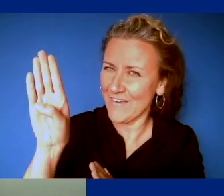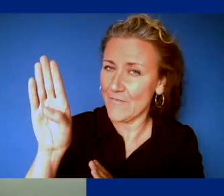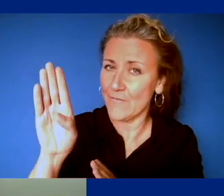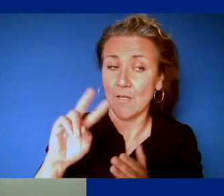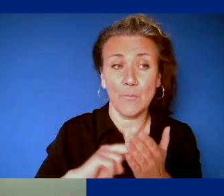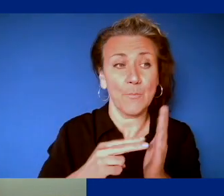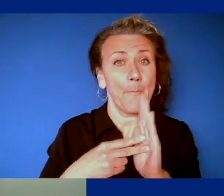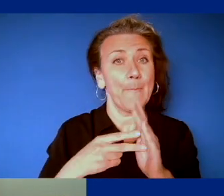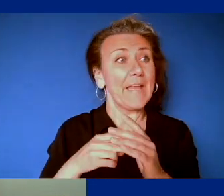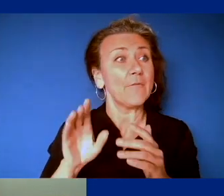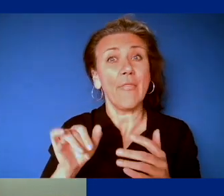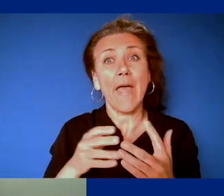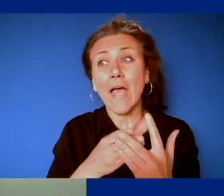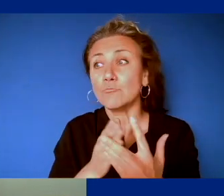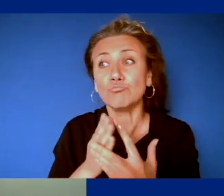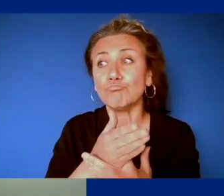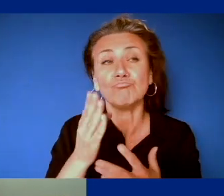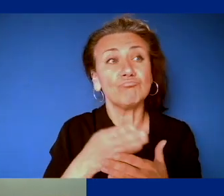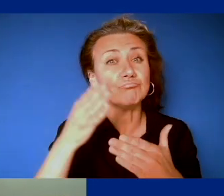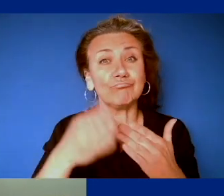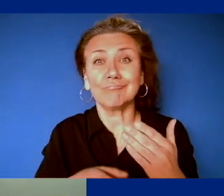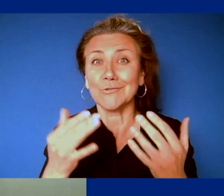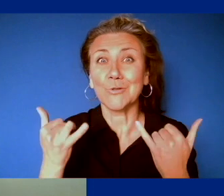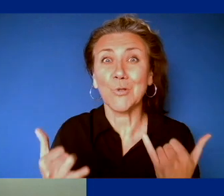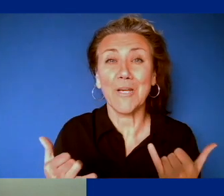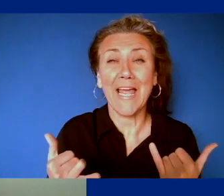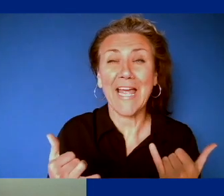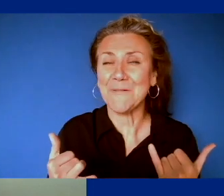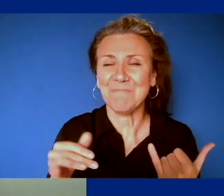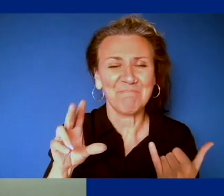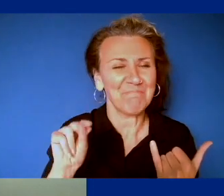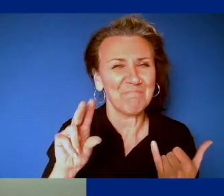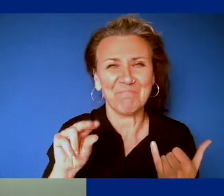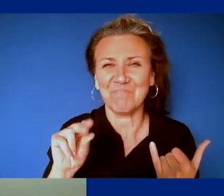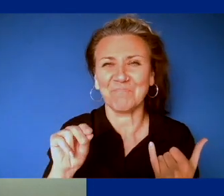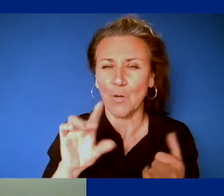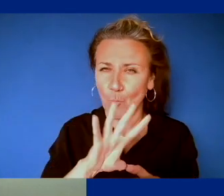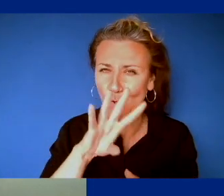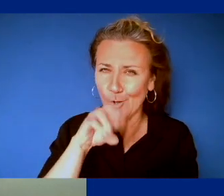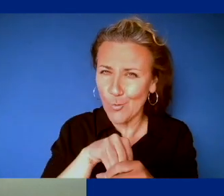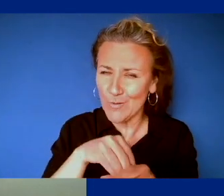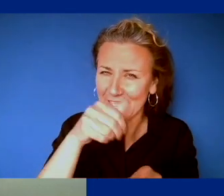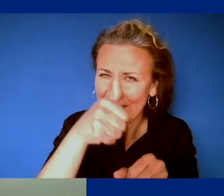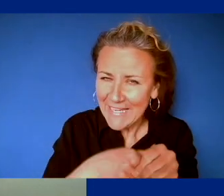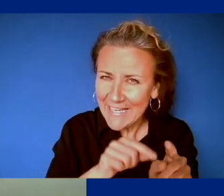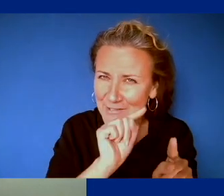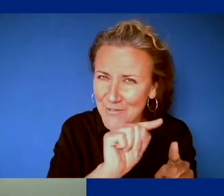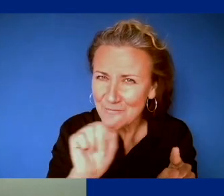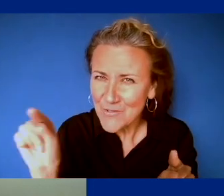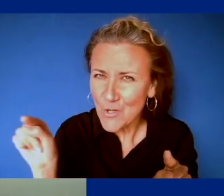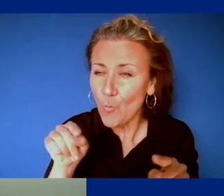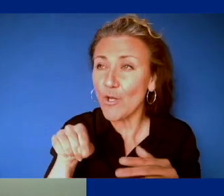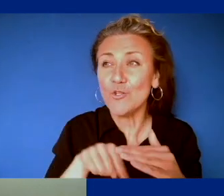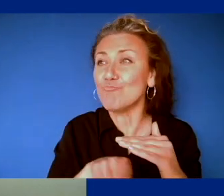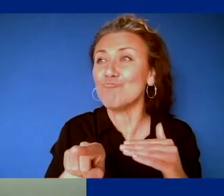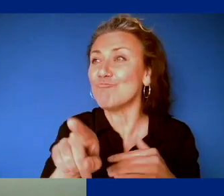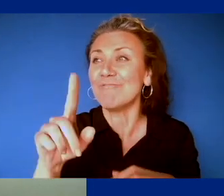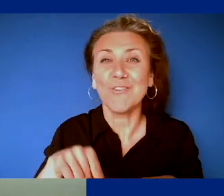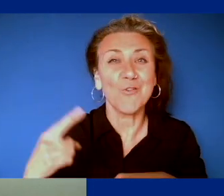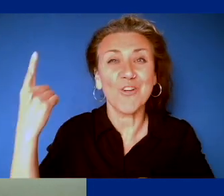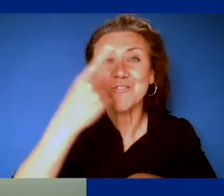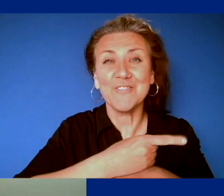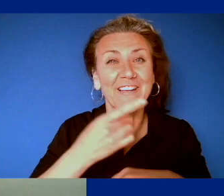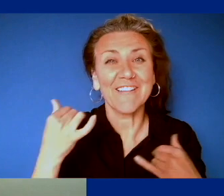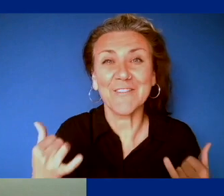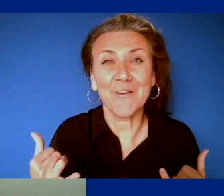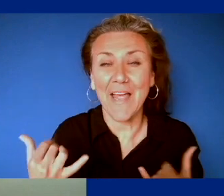this journey doesn't end today. It continues on in each and every one of you when you leave here and go on about your